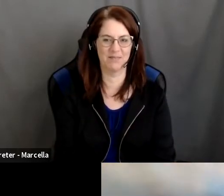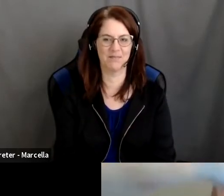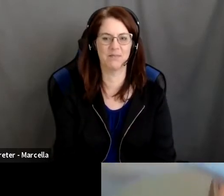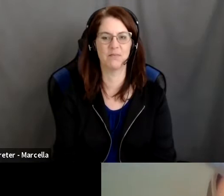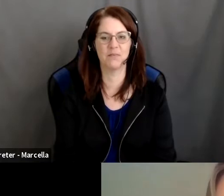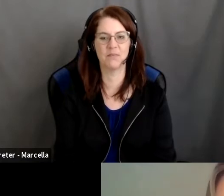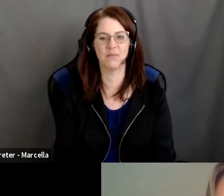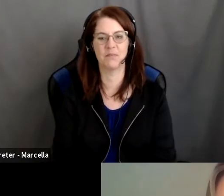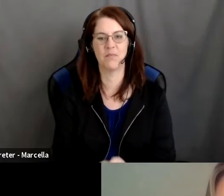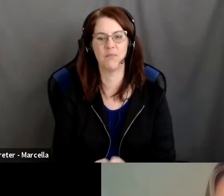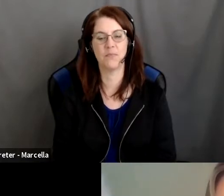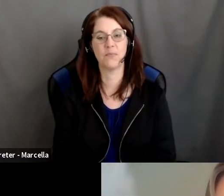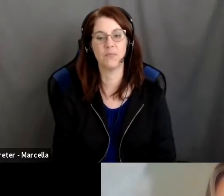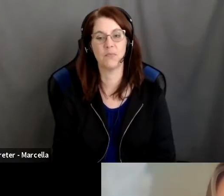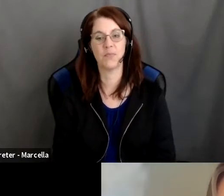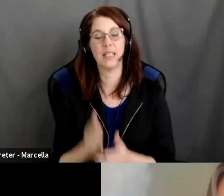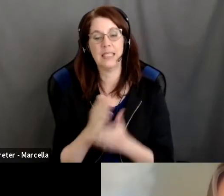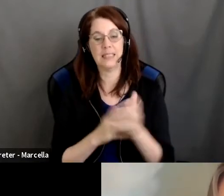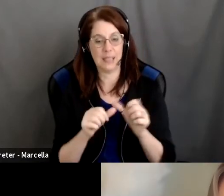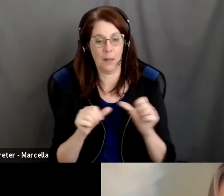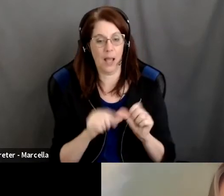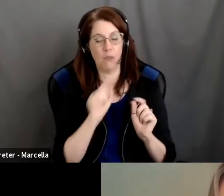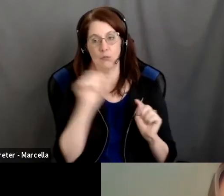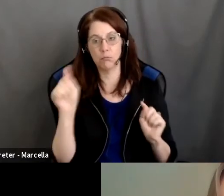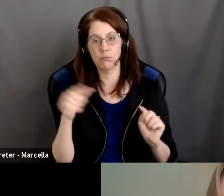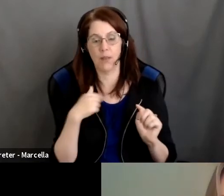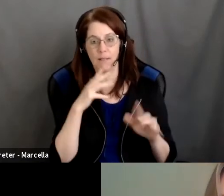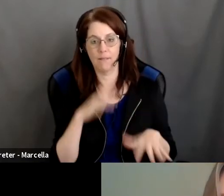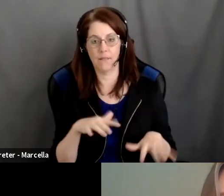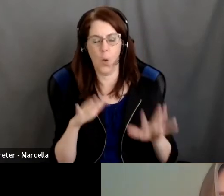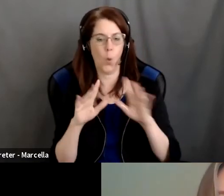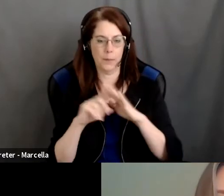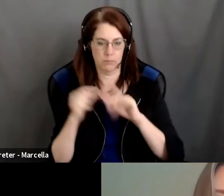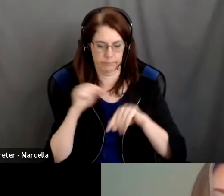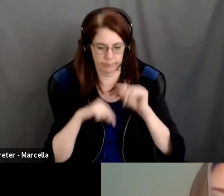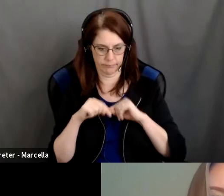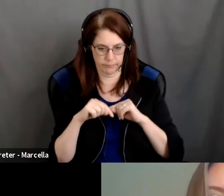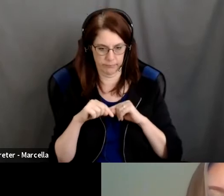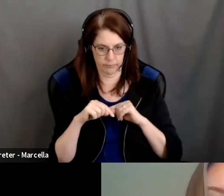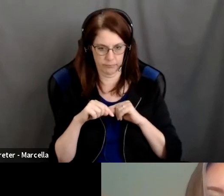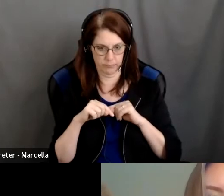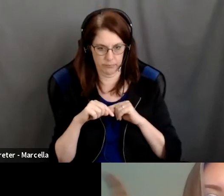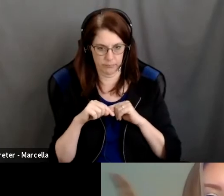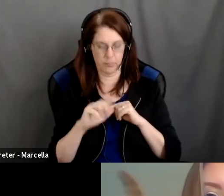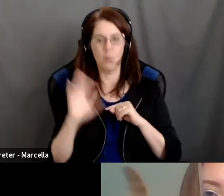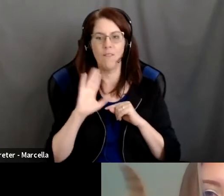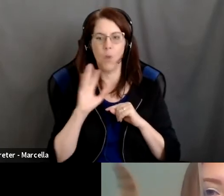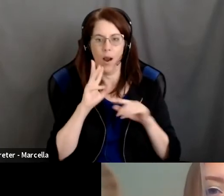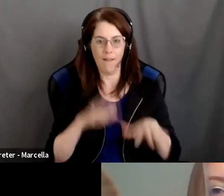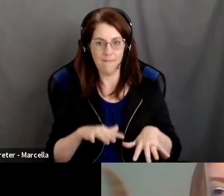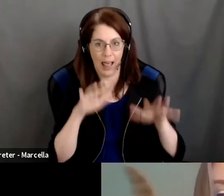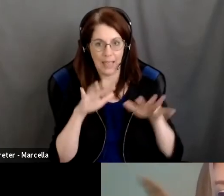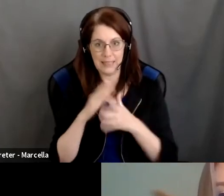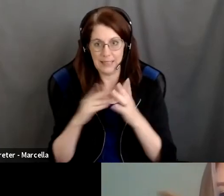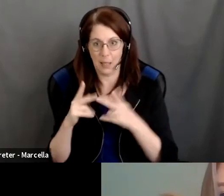When we have floods in some places, let me start that over. When we had floods, some places did not